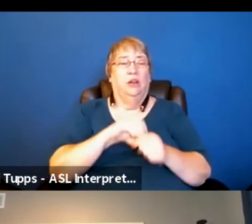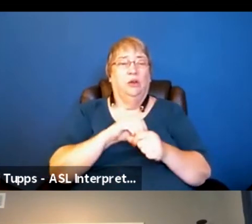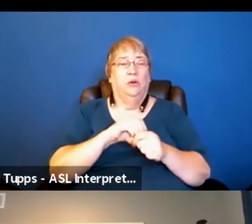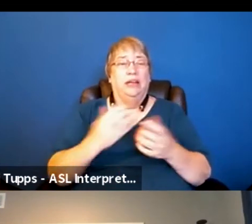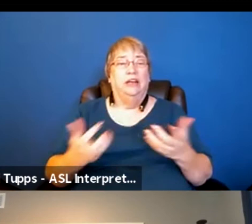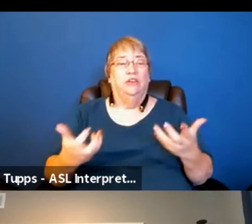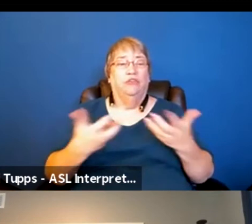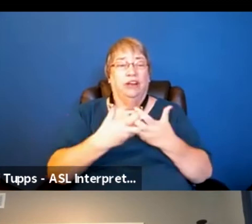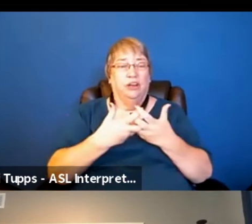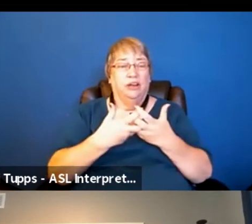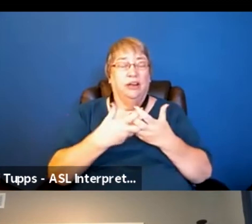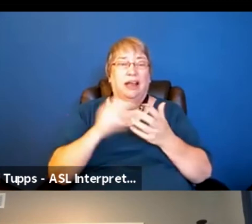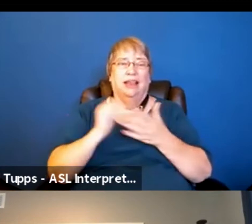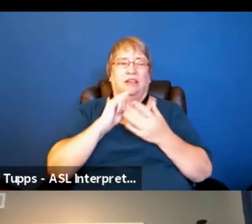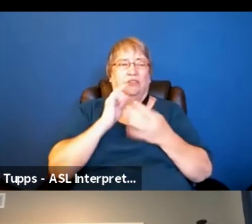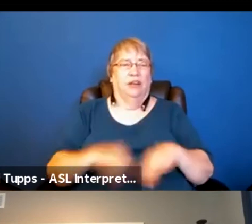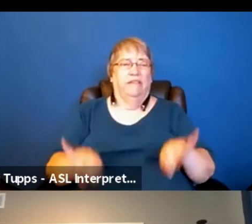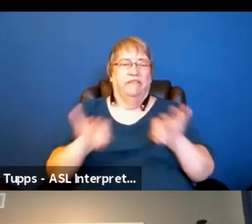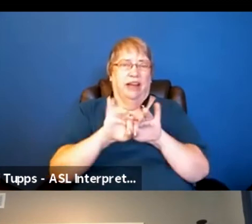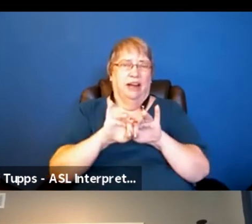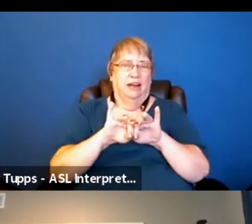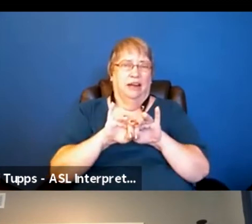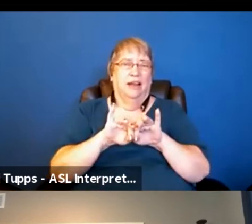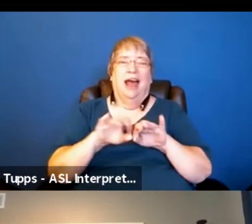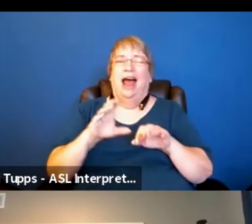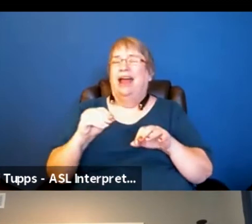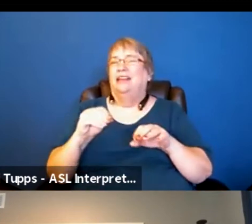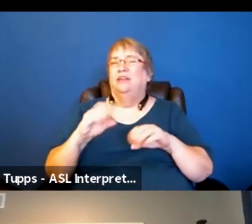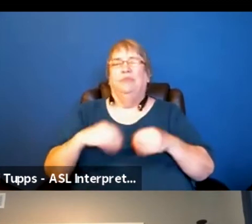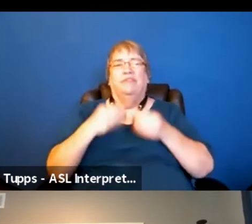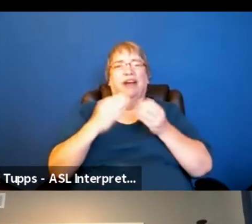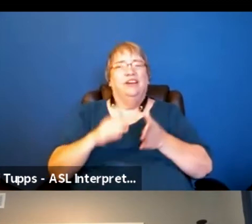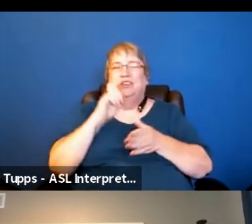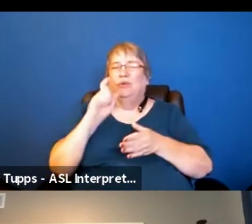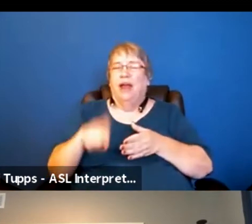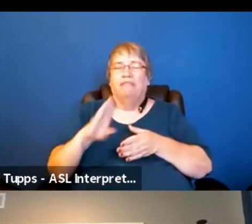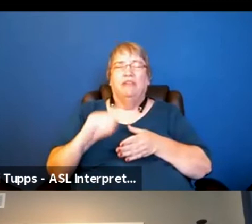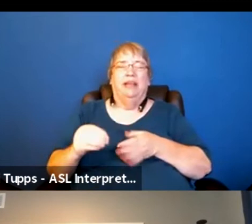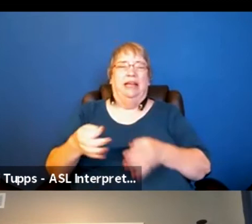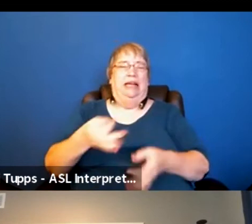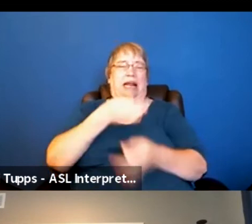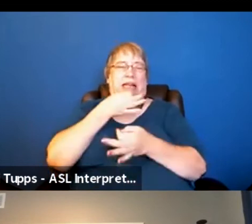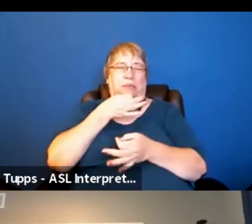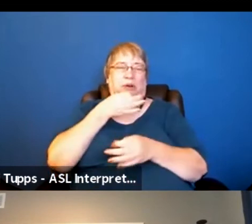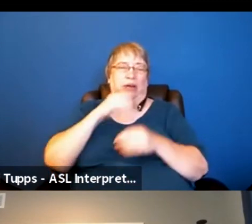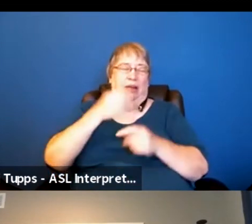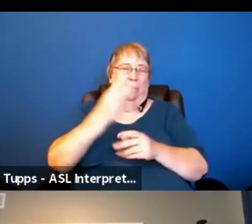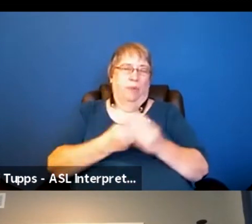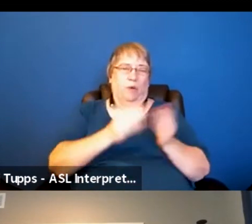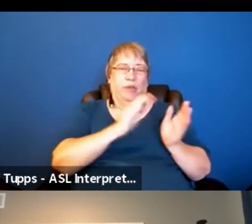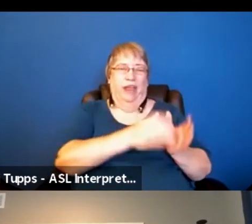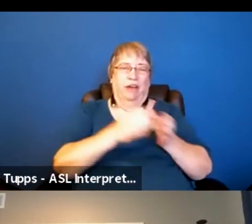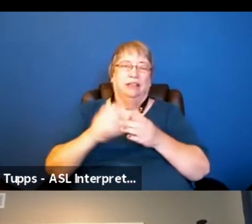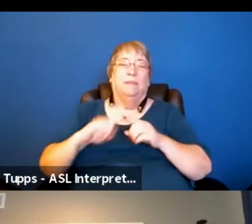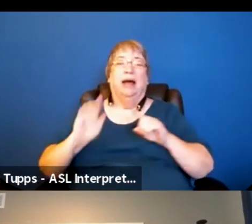think that is vital. That doesn't mean providers have to be experts in both areas. It means our approach to behavioral health as a state has to be more